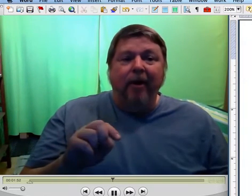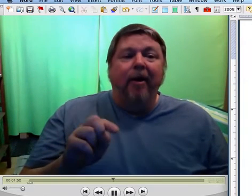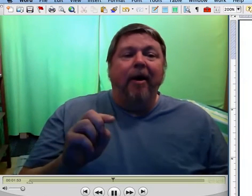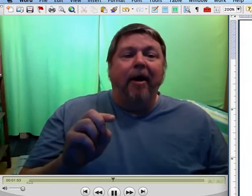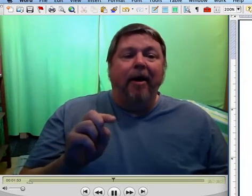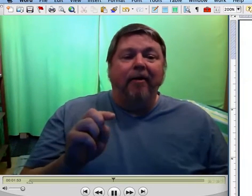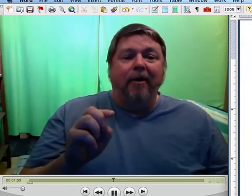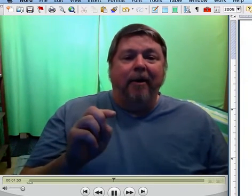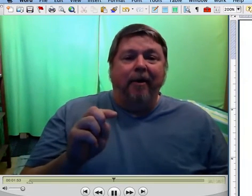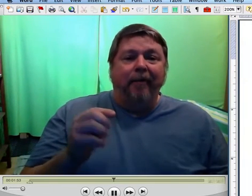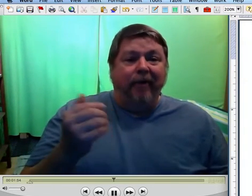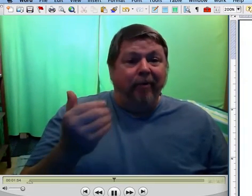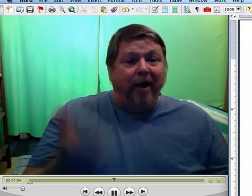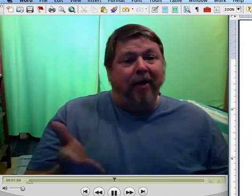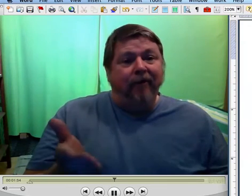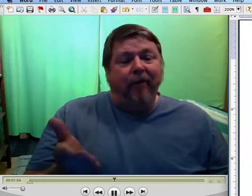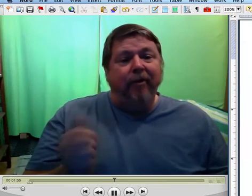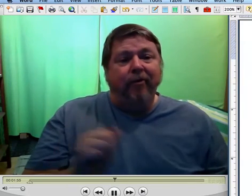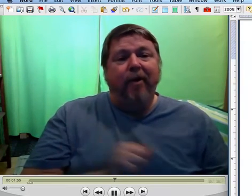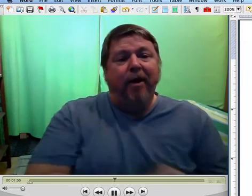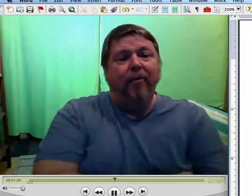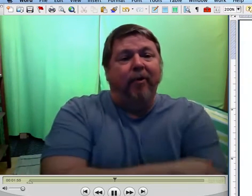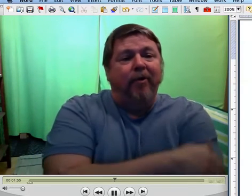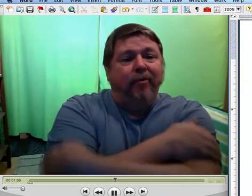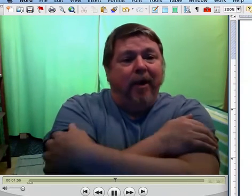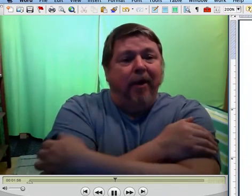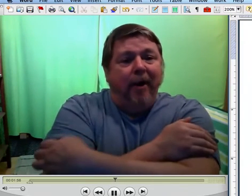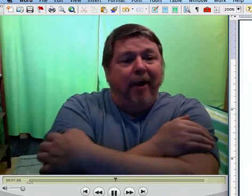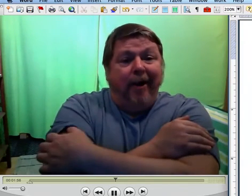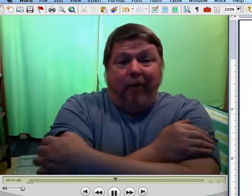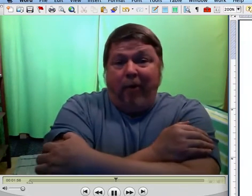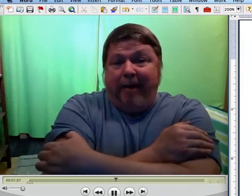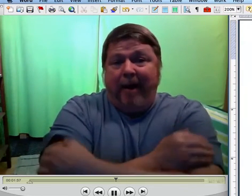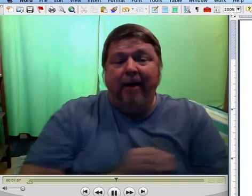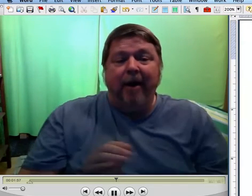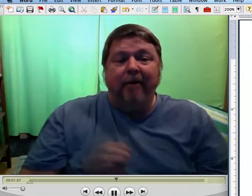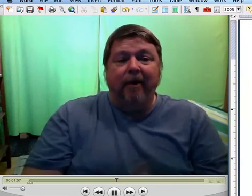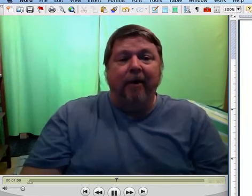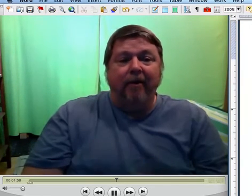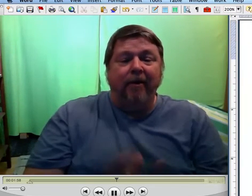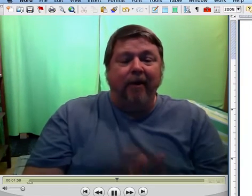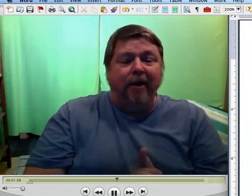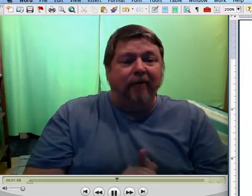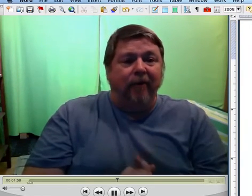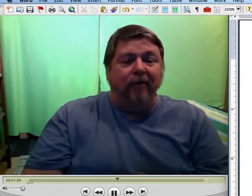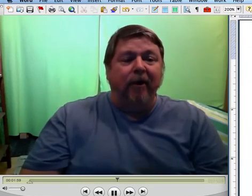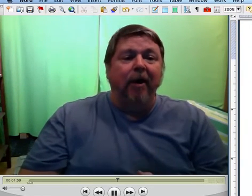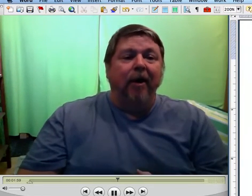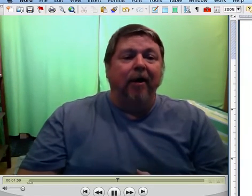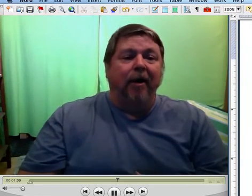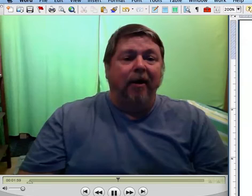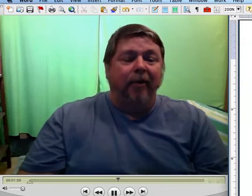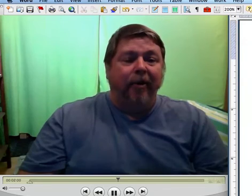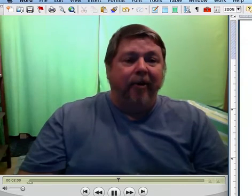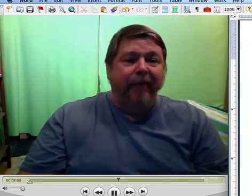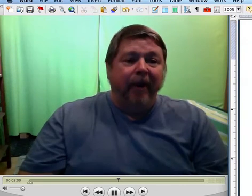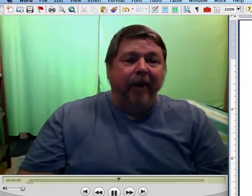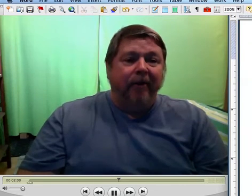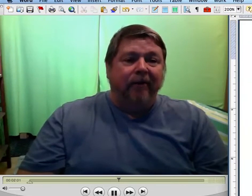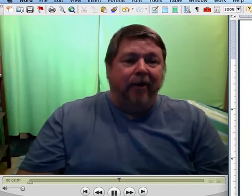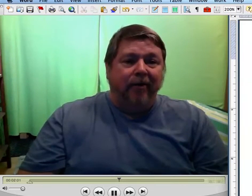for, and that you'll be ready for other training, workshop training, and we're hoping to add a class in the next few years in the